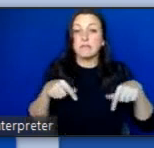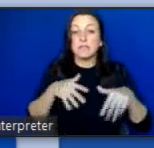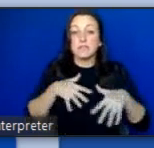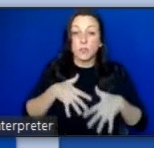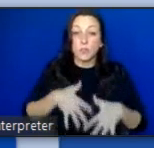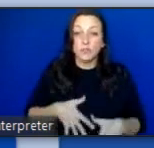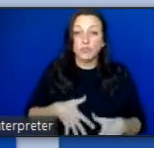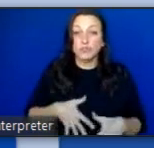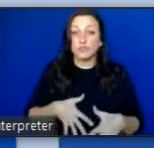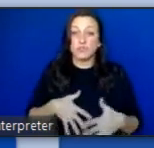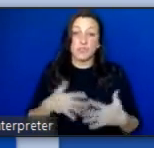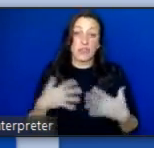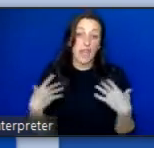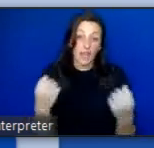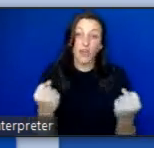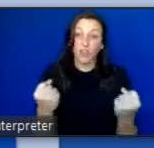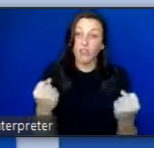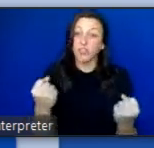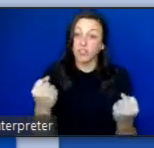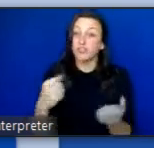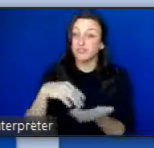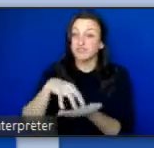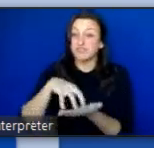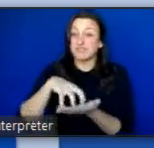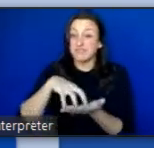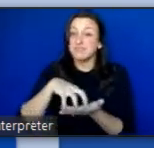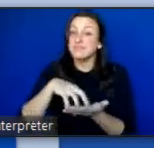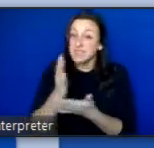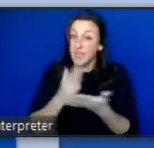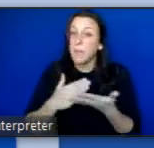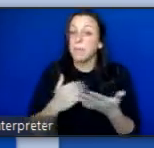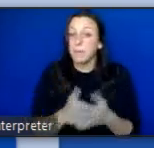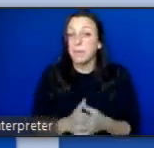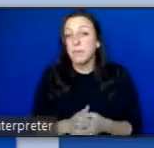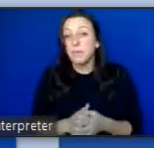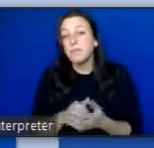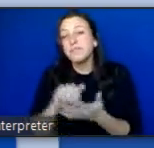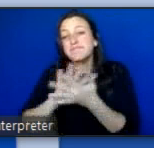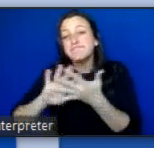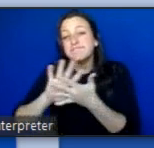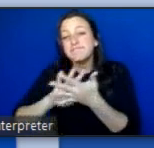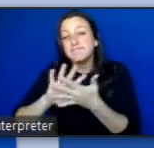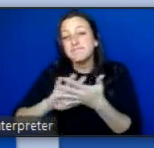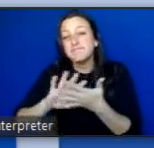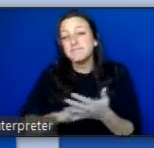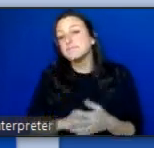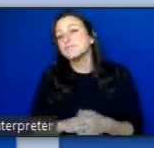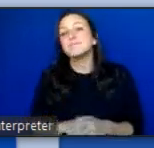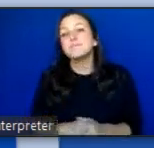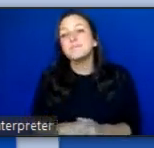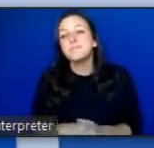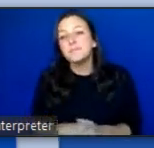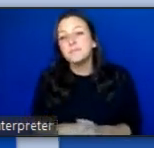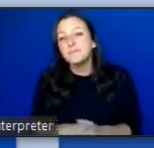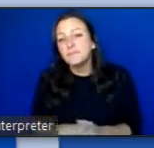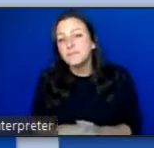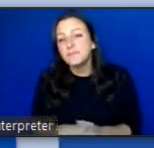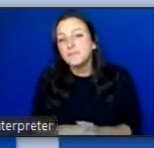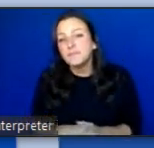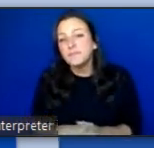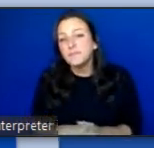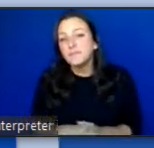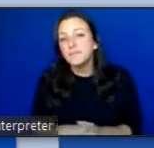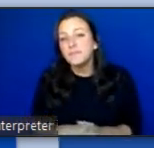health. We didn't see our doctors. We didn't get screened for routine care. We lived with pain that couldn't